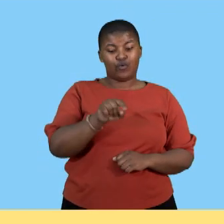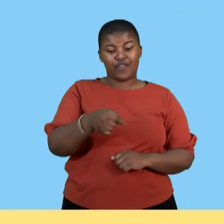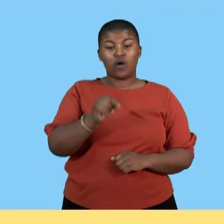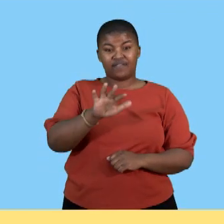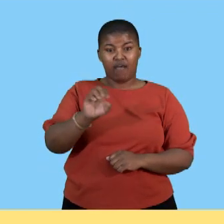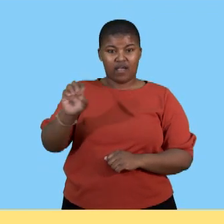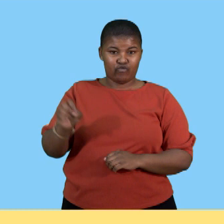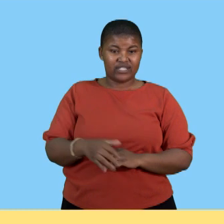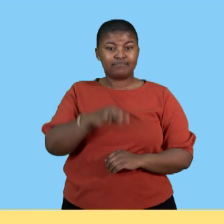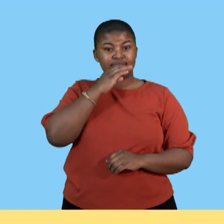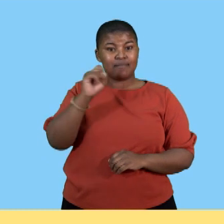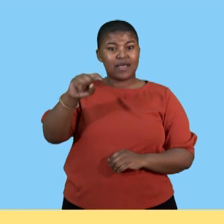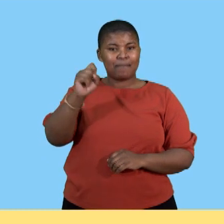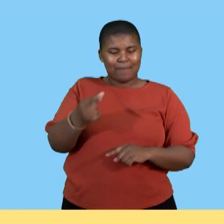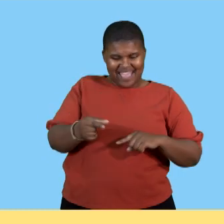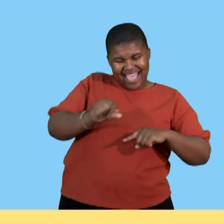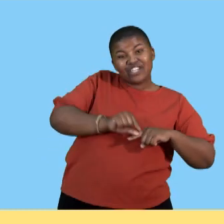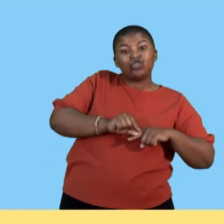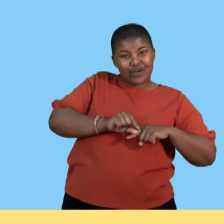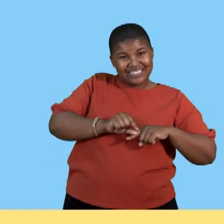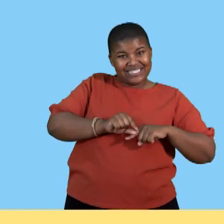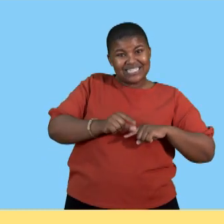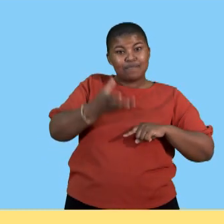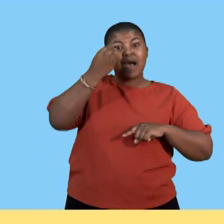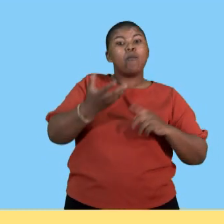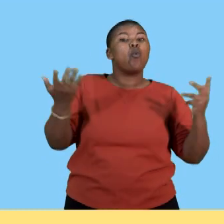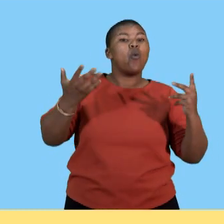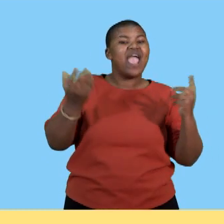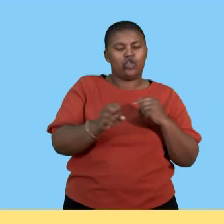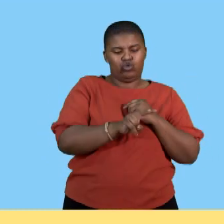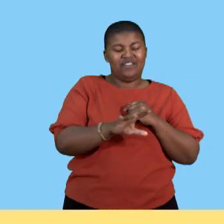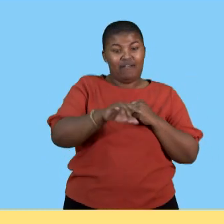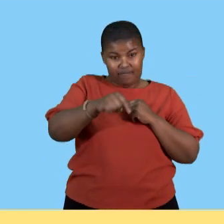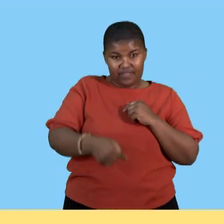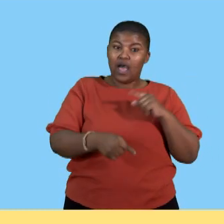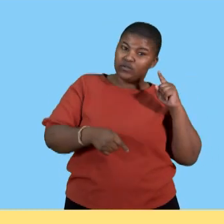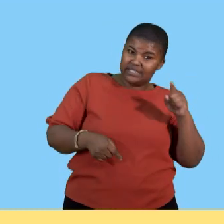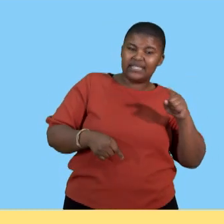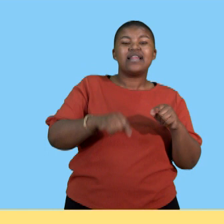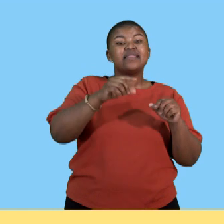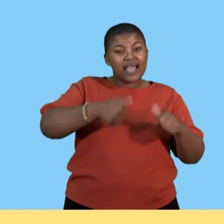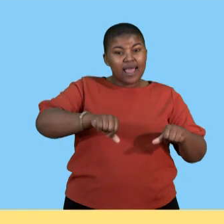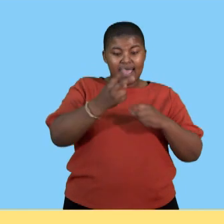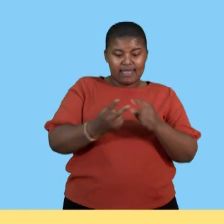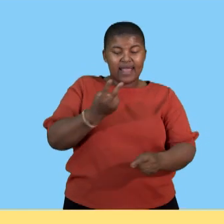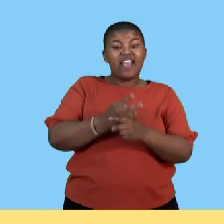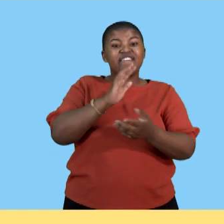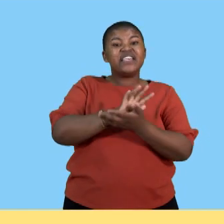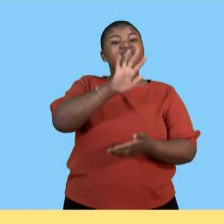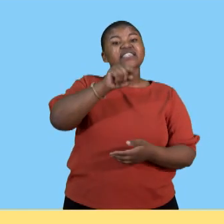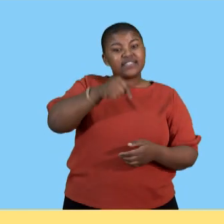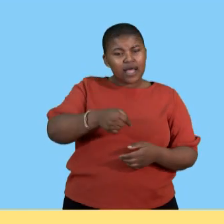2,500. This is the interest on this 25,000. Then the 15,000 that